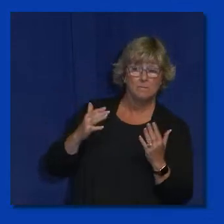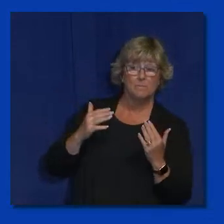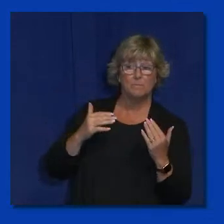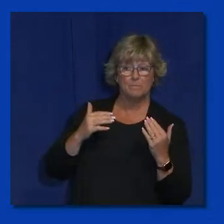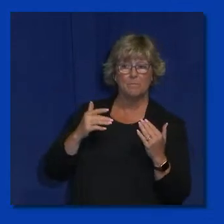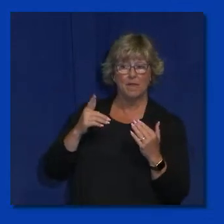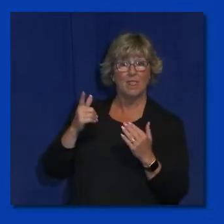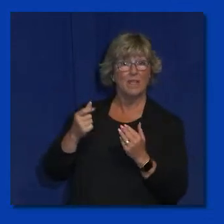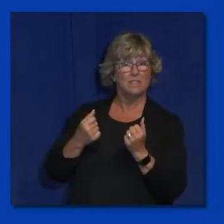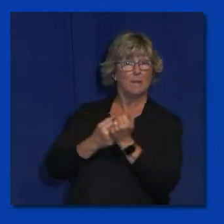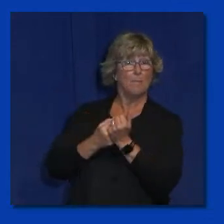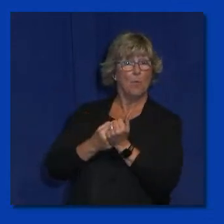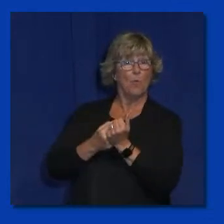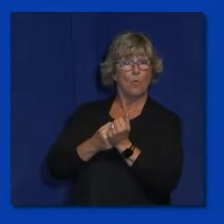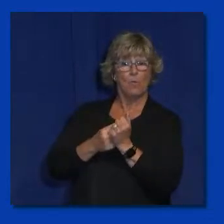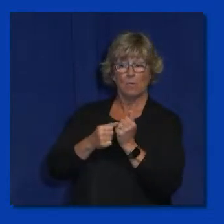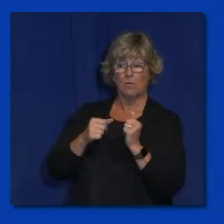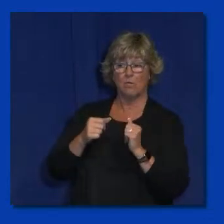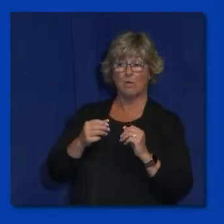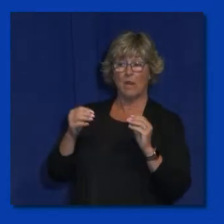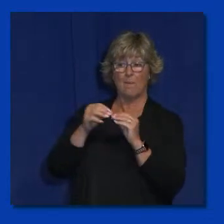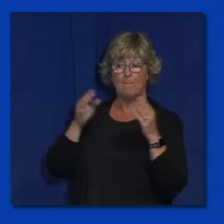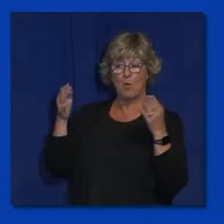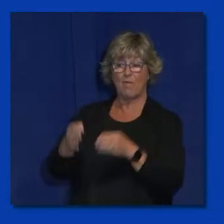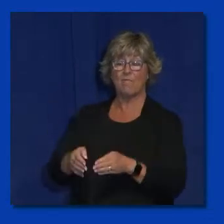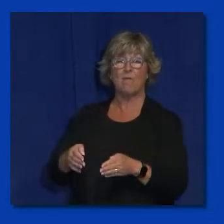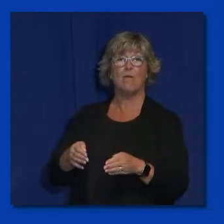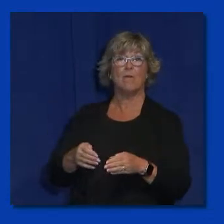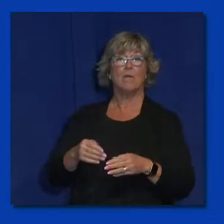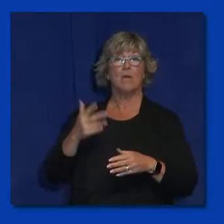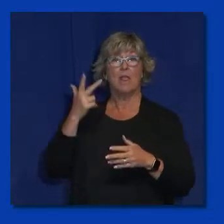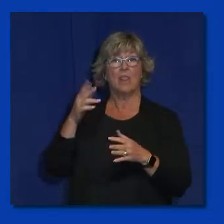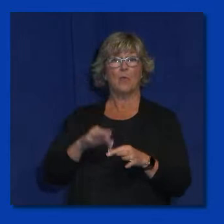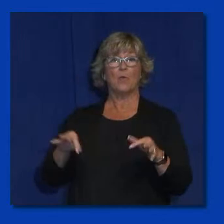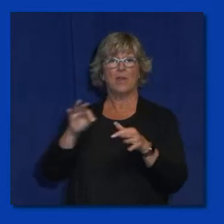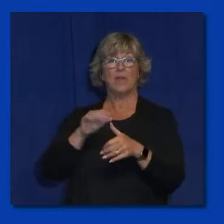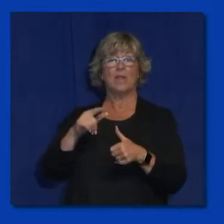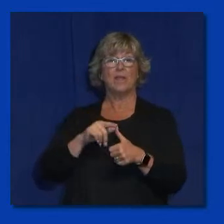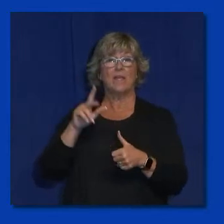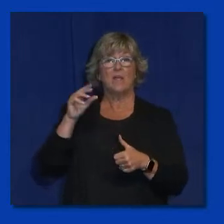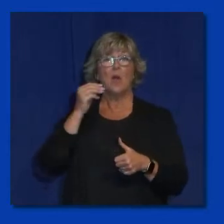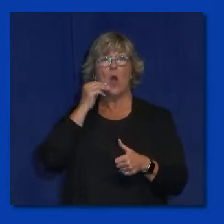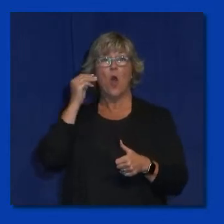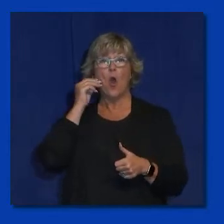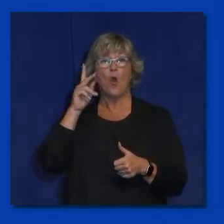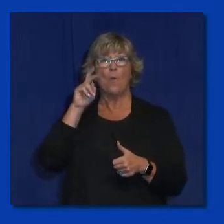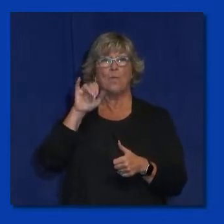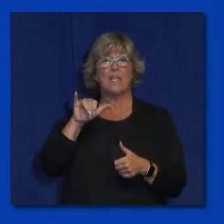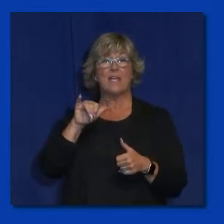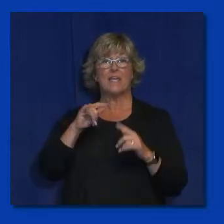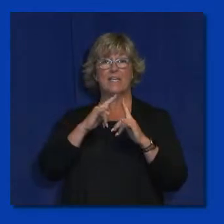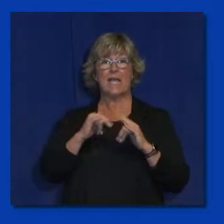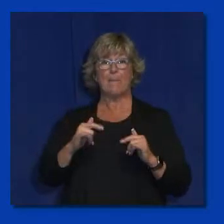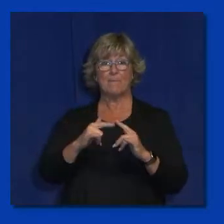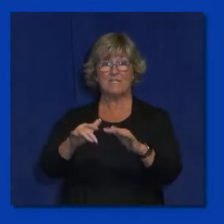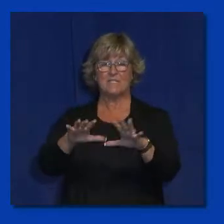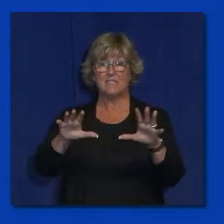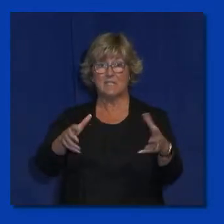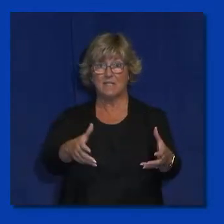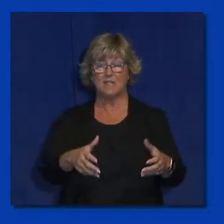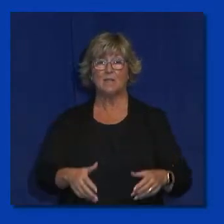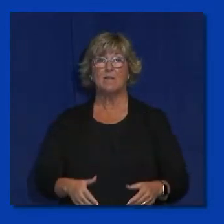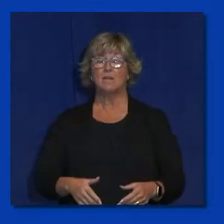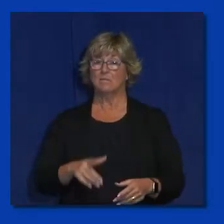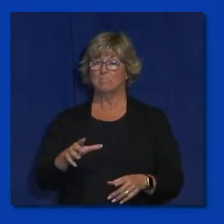they support, and a little bit more focus in 3 key areas, and that's home key encampments, of which, again, they've